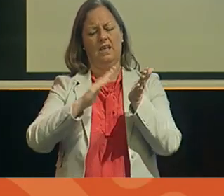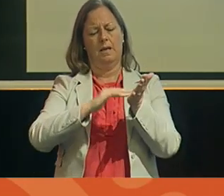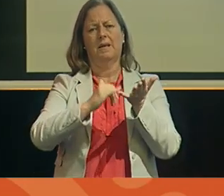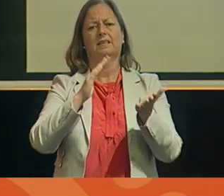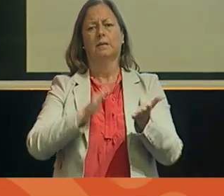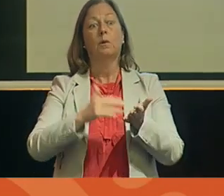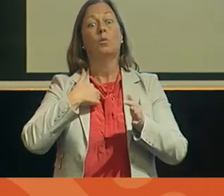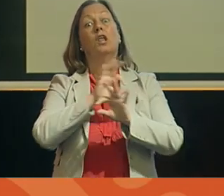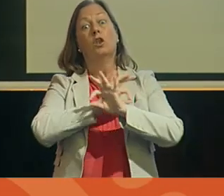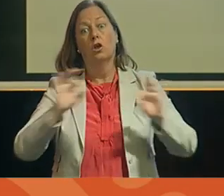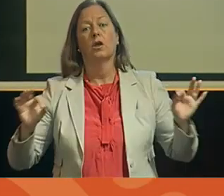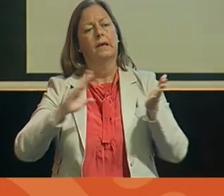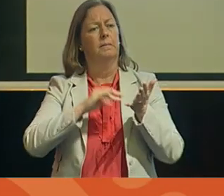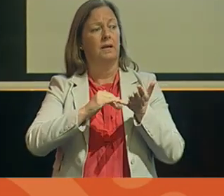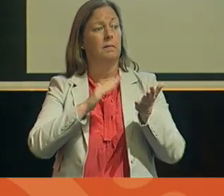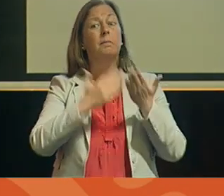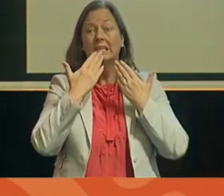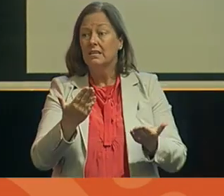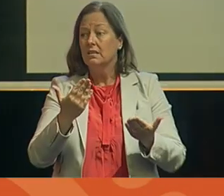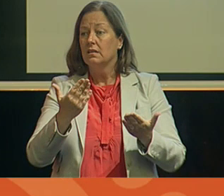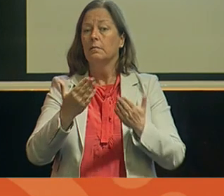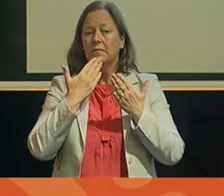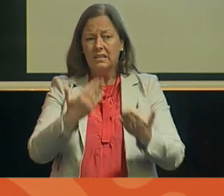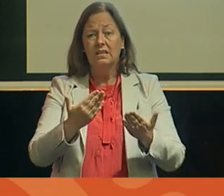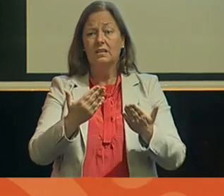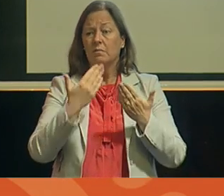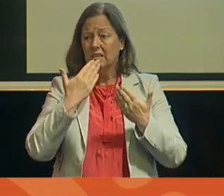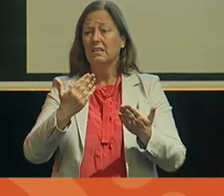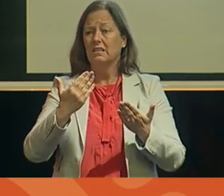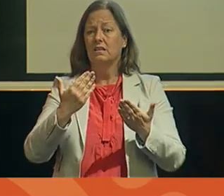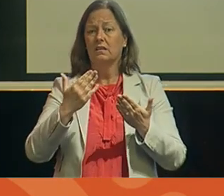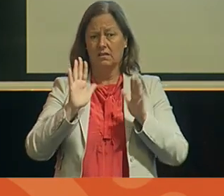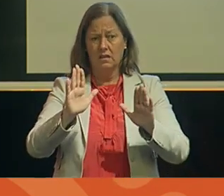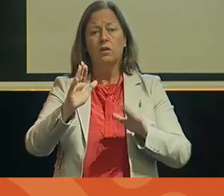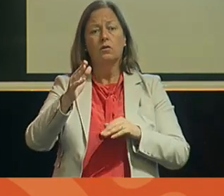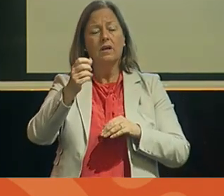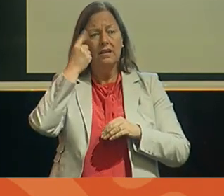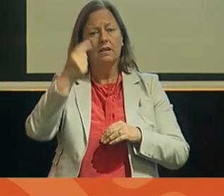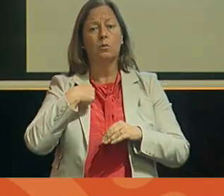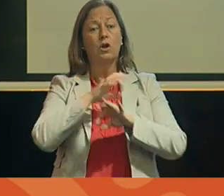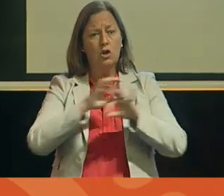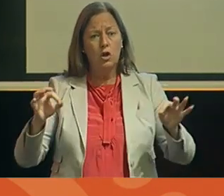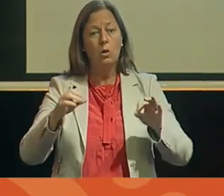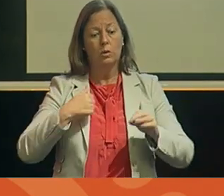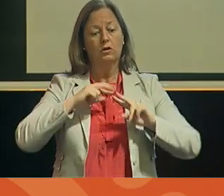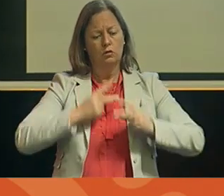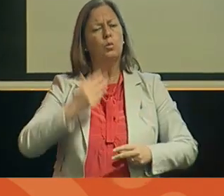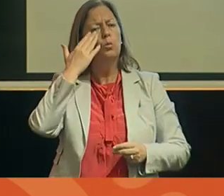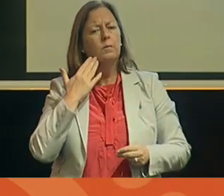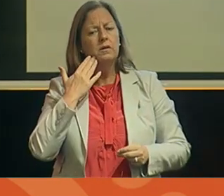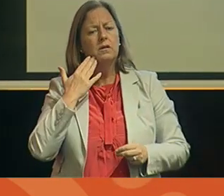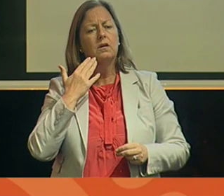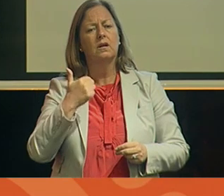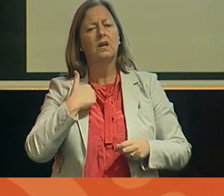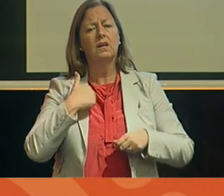are not MSM. Please, I beg you, listen. We are not MSM. We are transgender women. Our